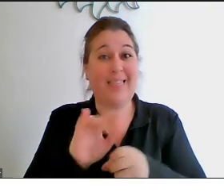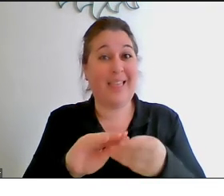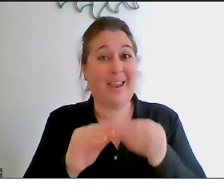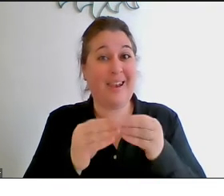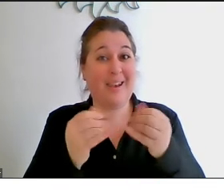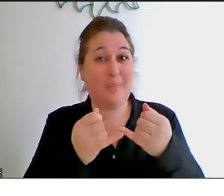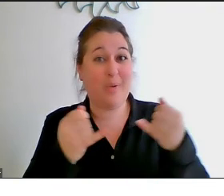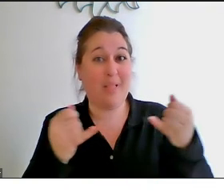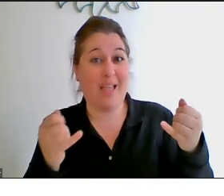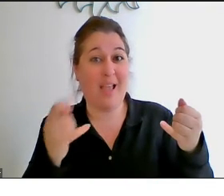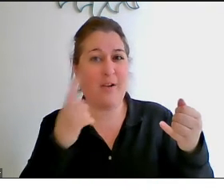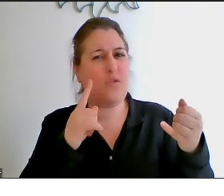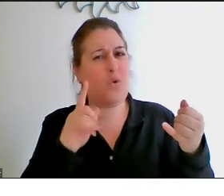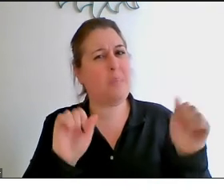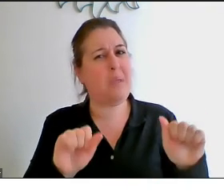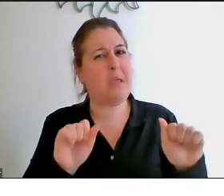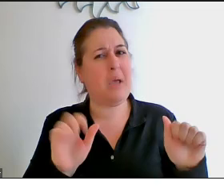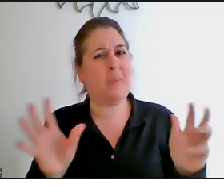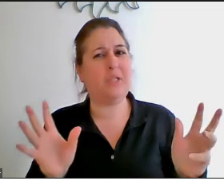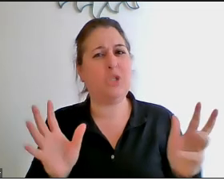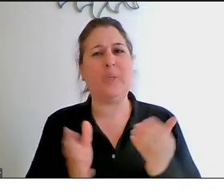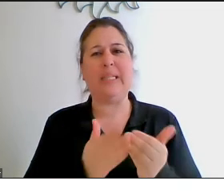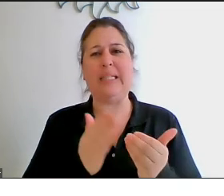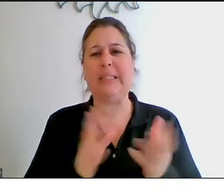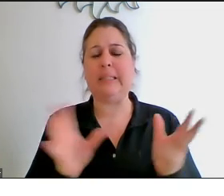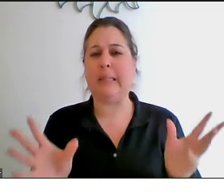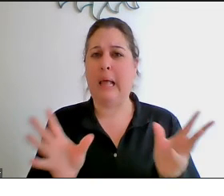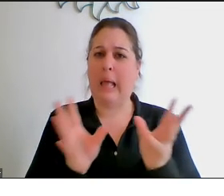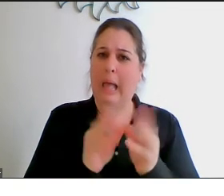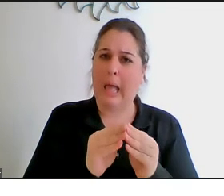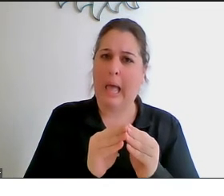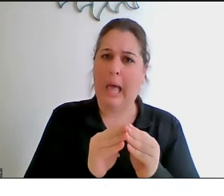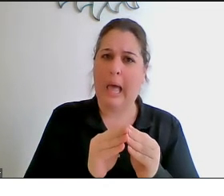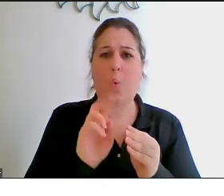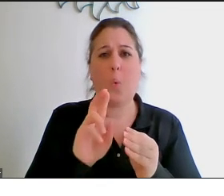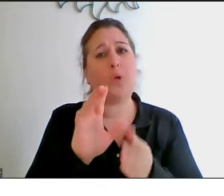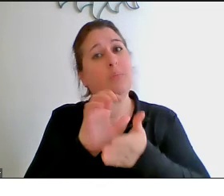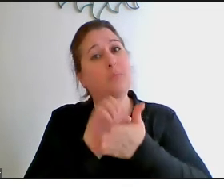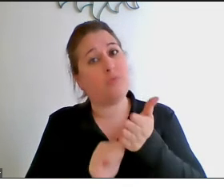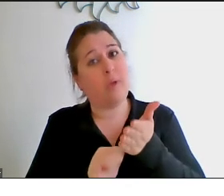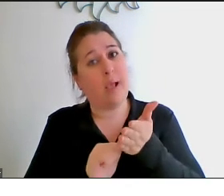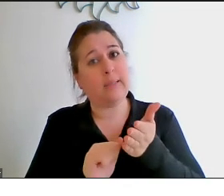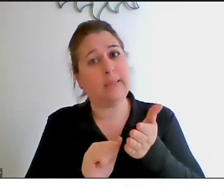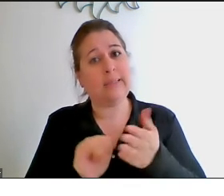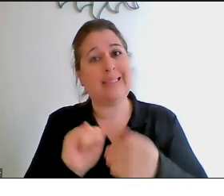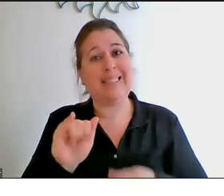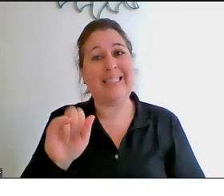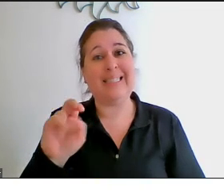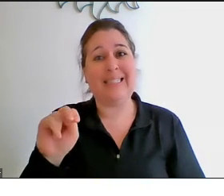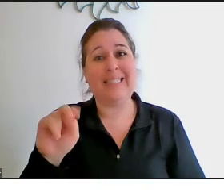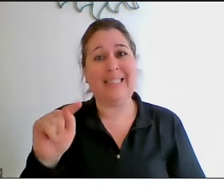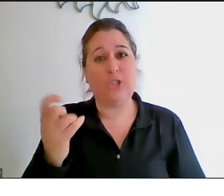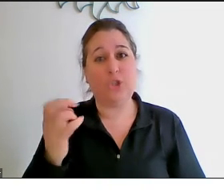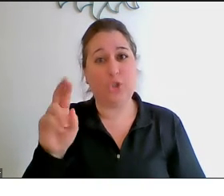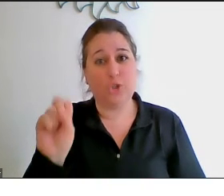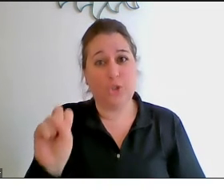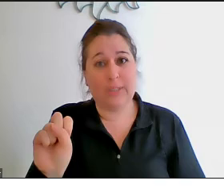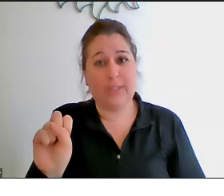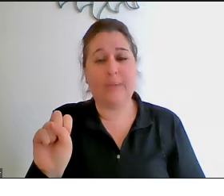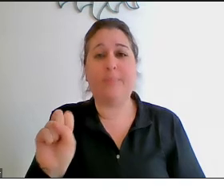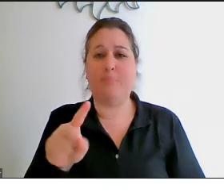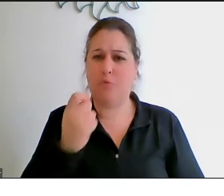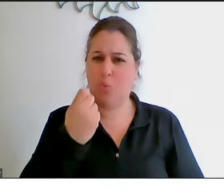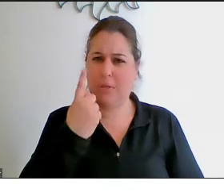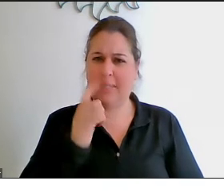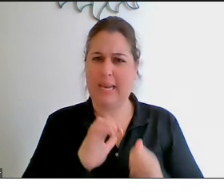the number line to add and subtract integers so that you get an understanding of how it works